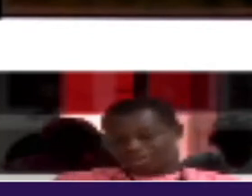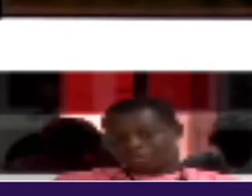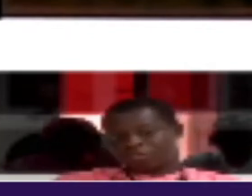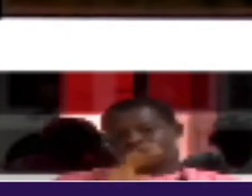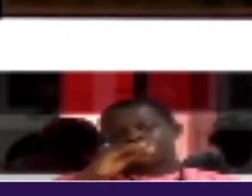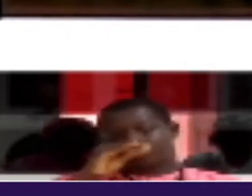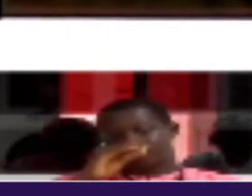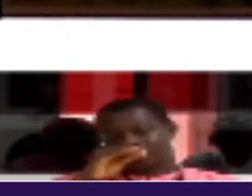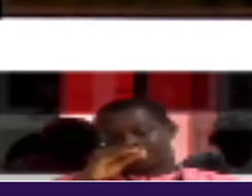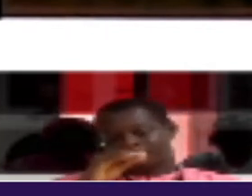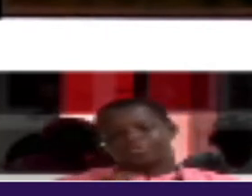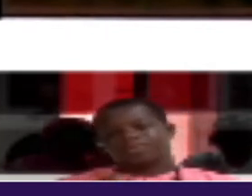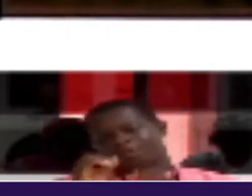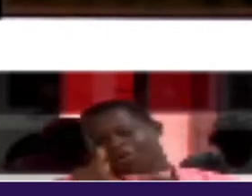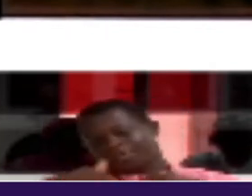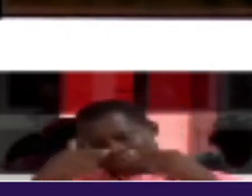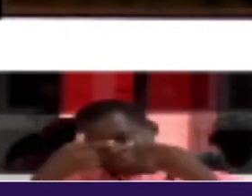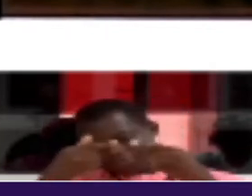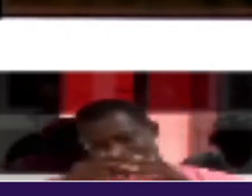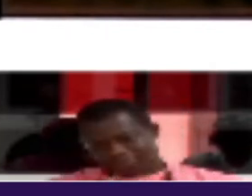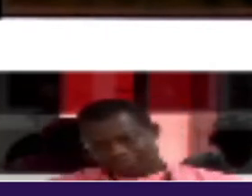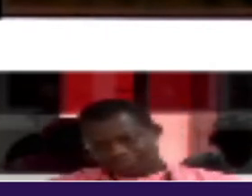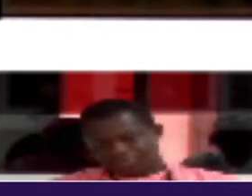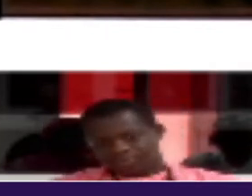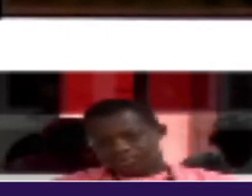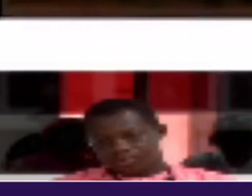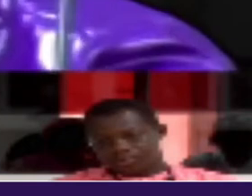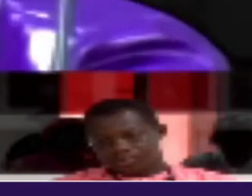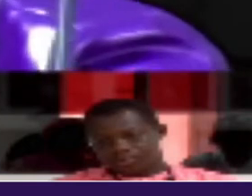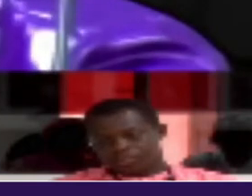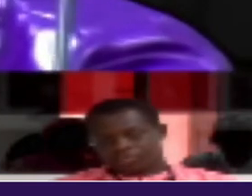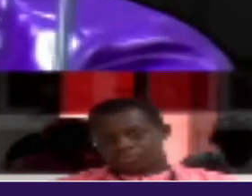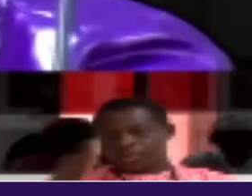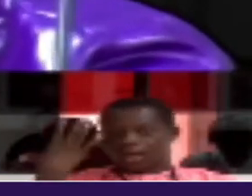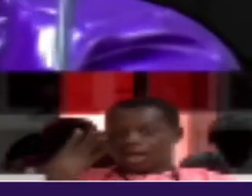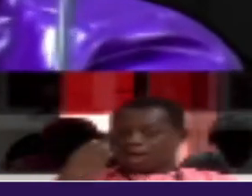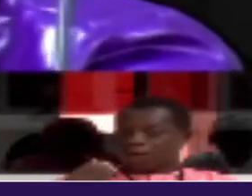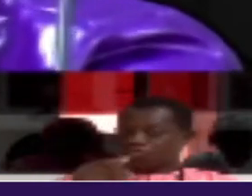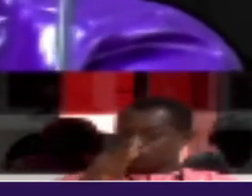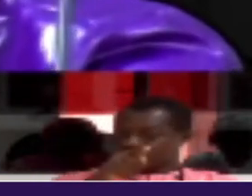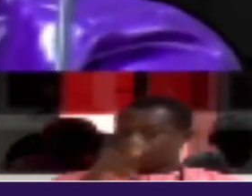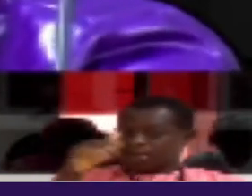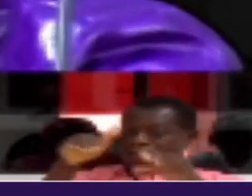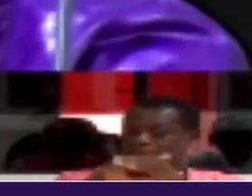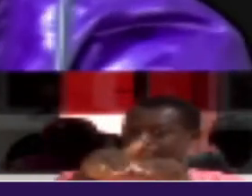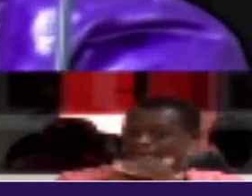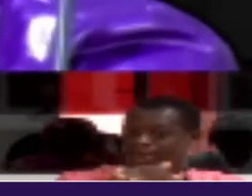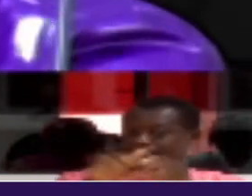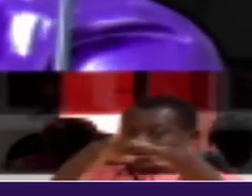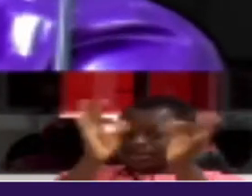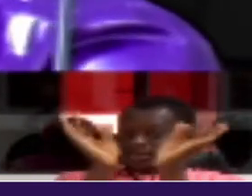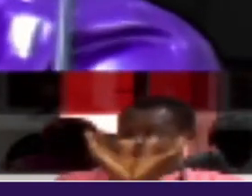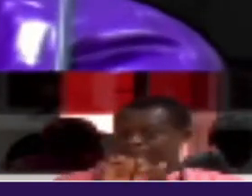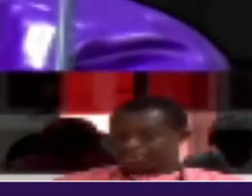please. So how did you come to become a member of the patrol team? I'll come to that